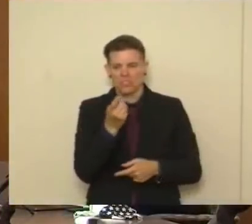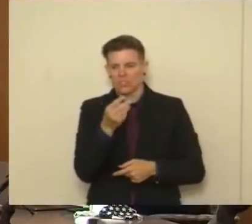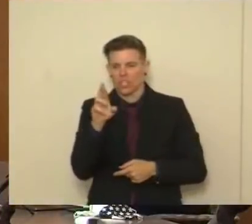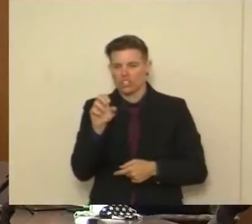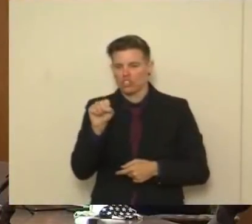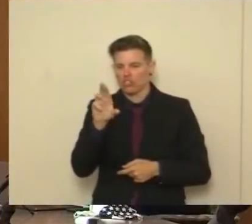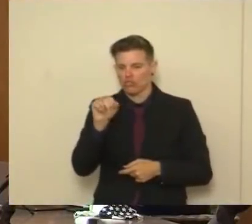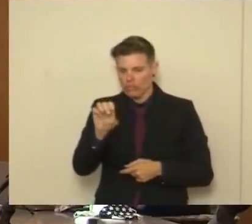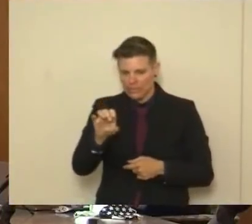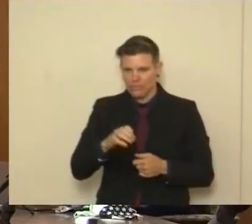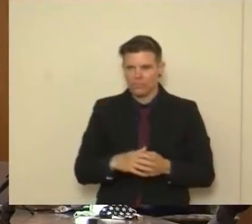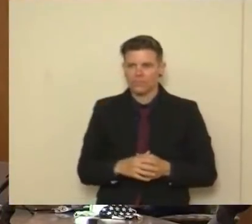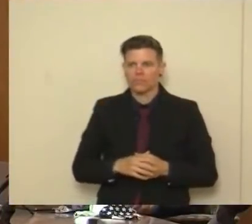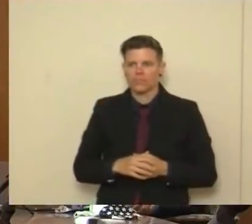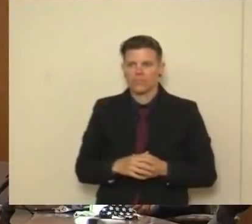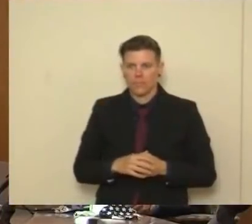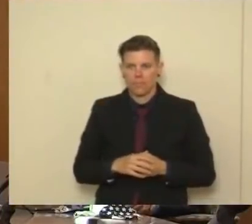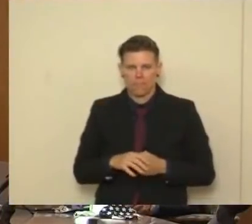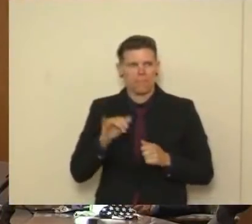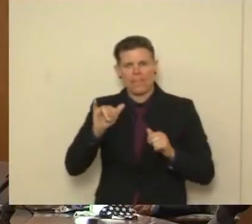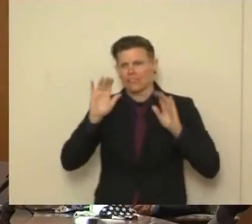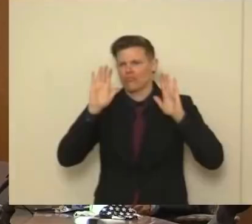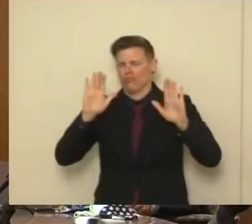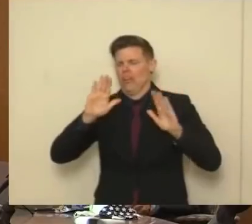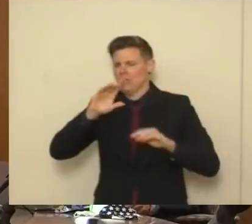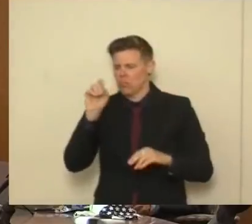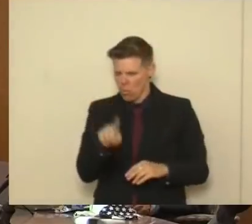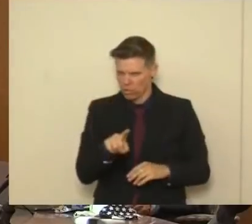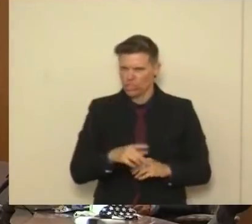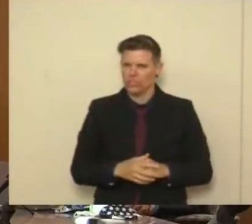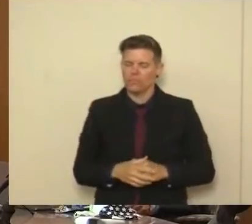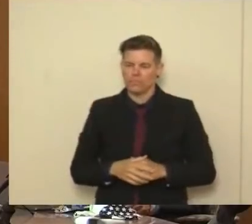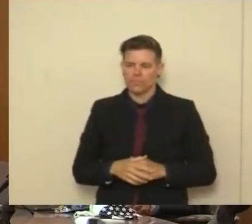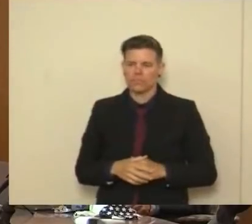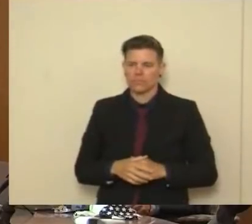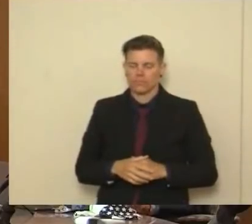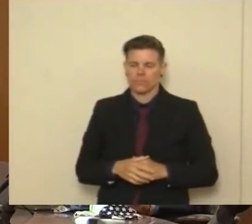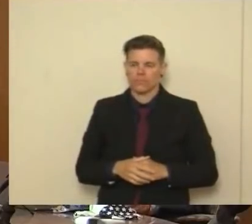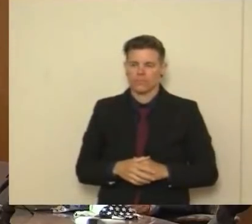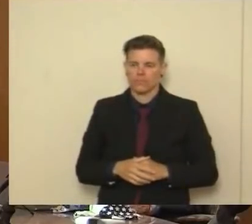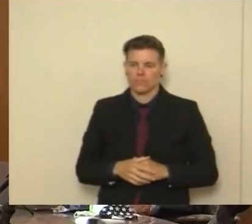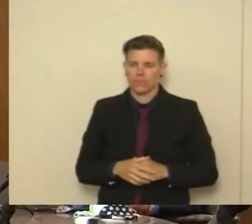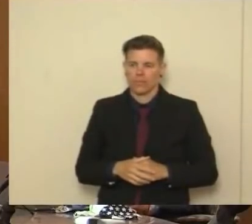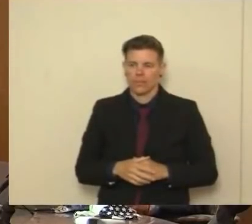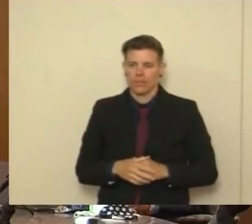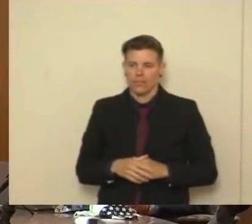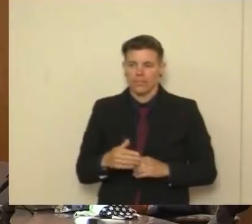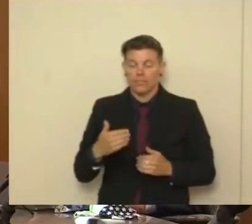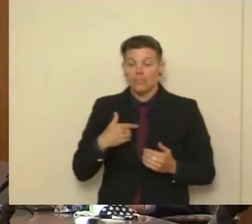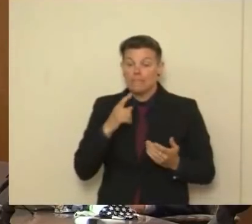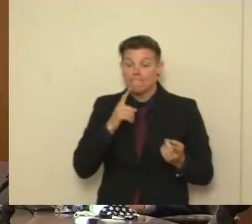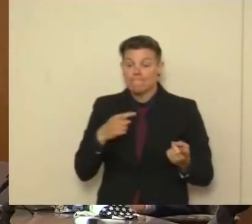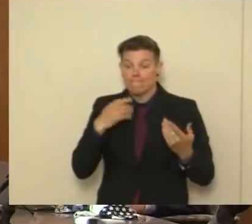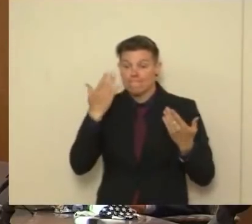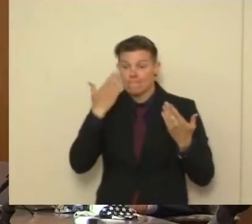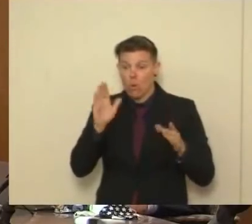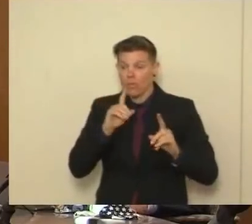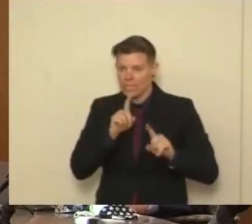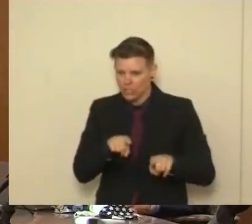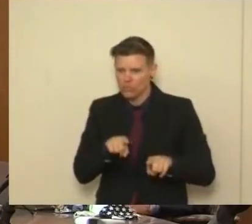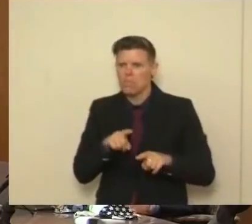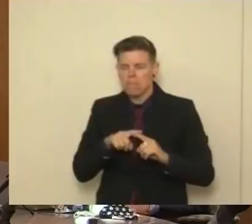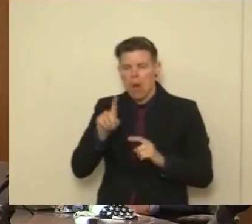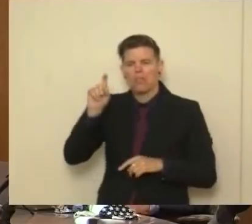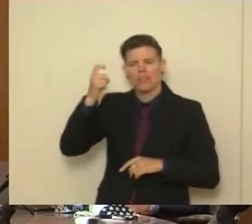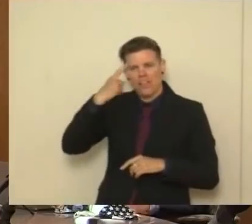that's a great question. I want to thank you for the question, too, because I don't know the answer. The governor touched on the main